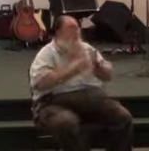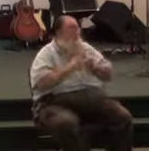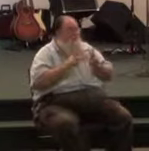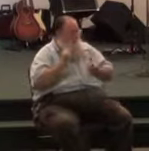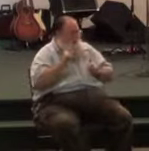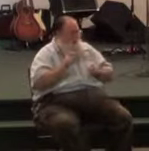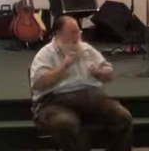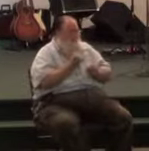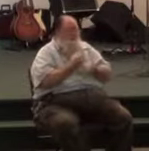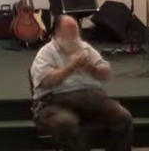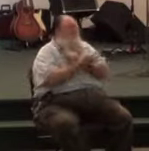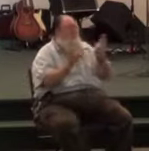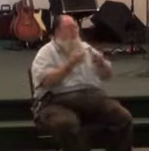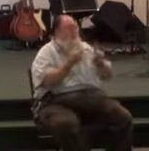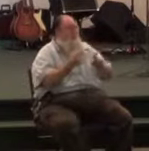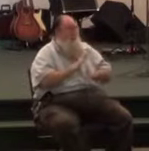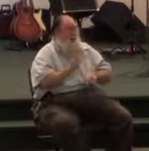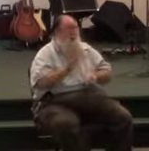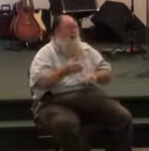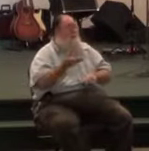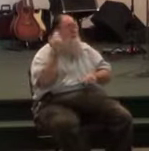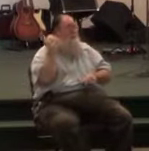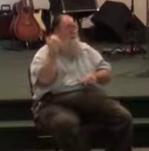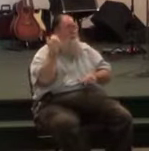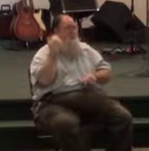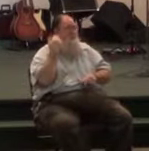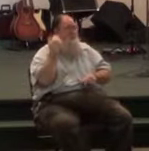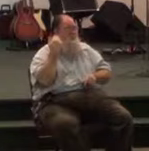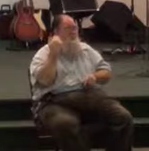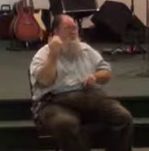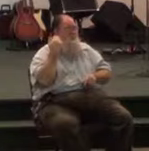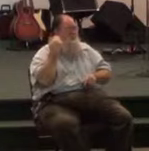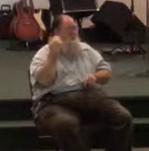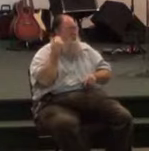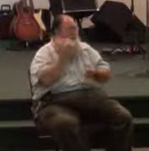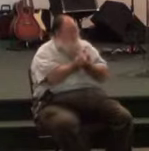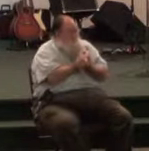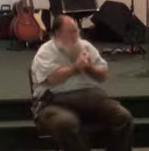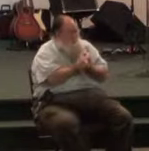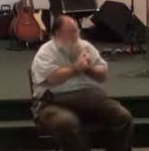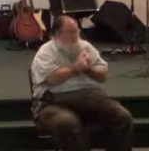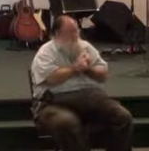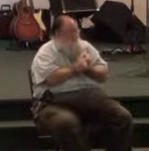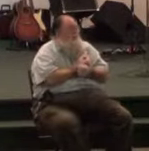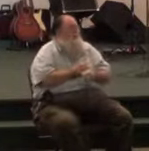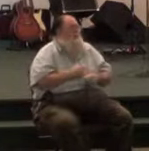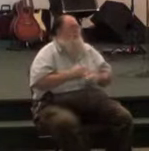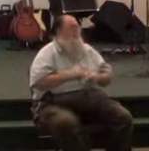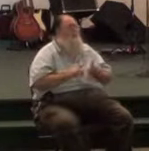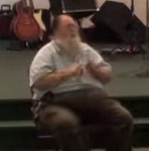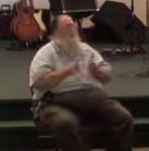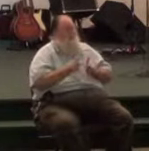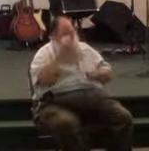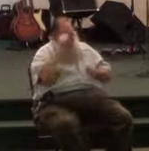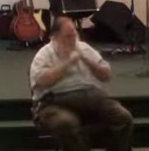their past. They're holding on to that. It's a yoke. It's a bondage. But people remember our past. It sets up